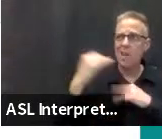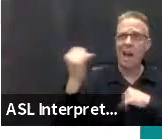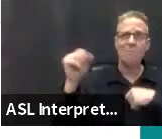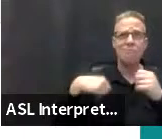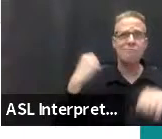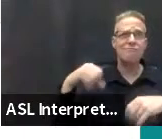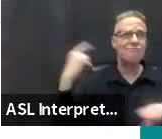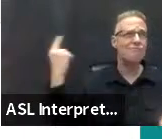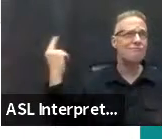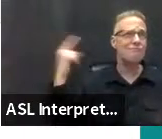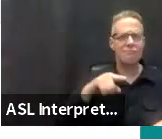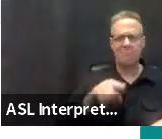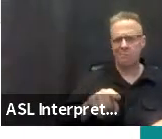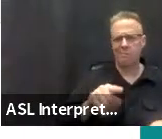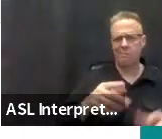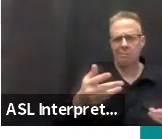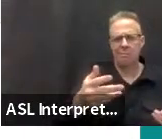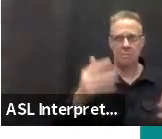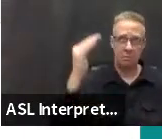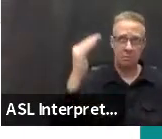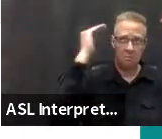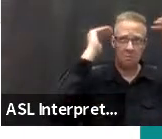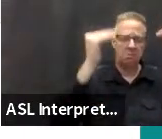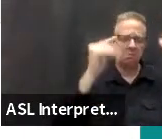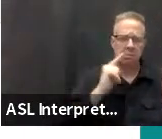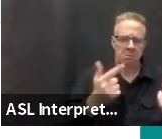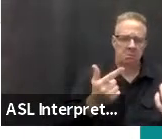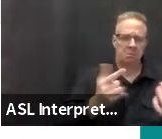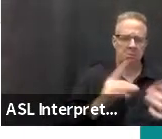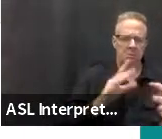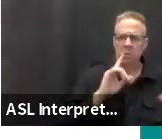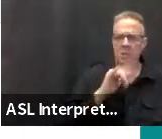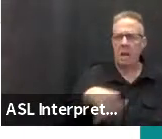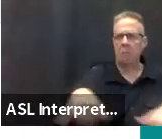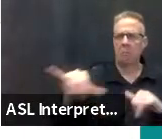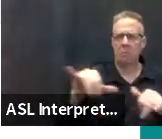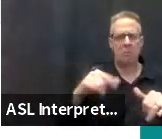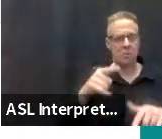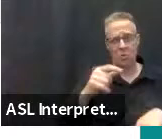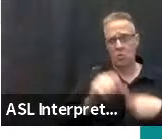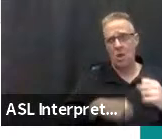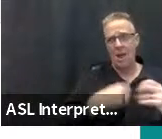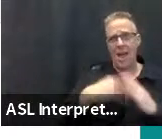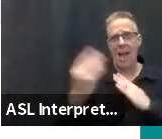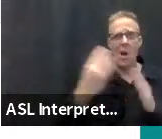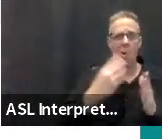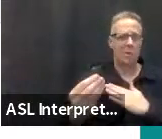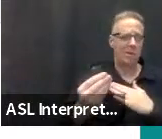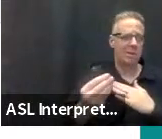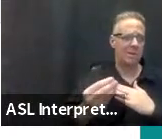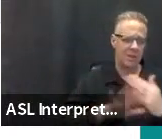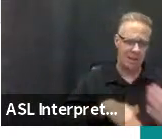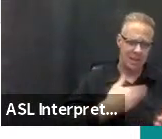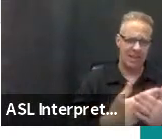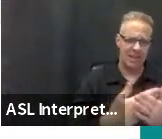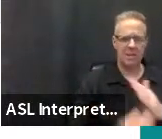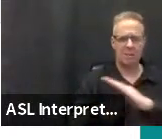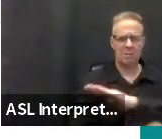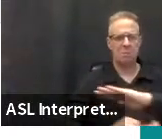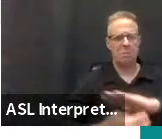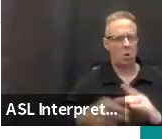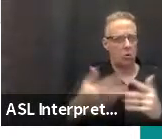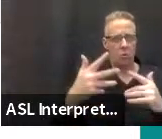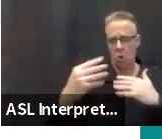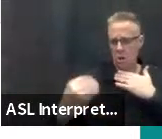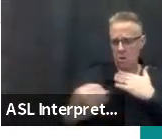riding from the office, and you're coming from somewhere, and you're riding in the elements to get to the bridge, right? You're already exposed to